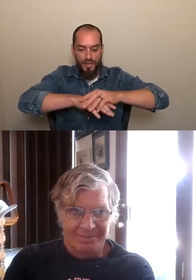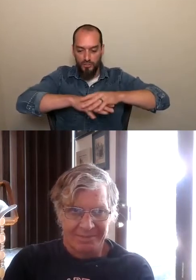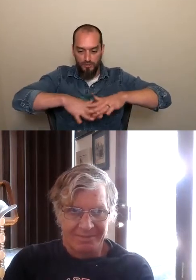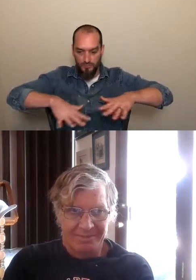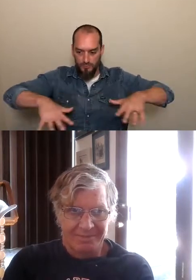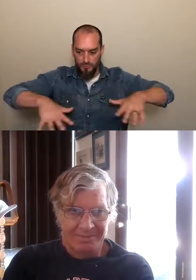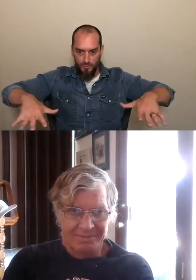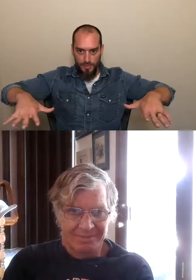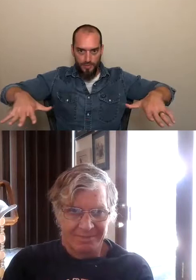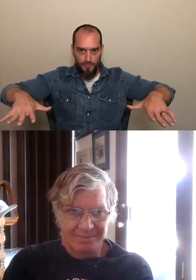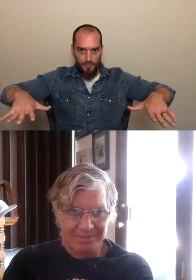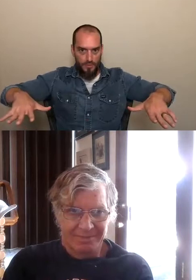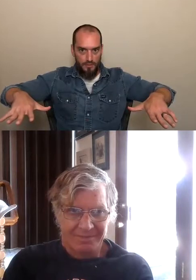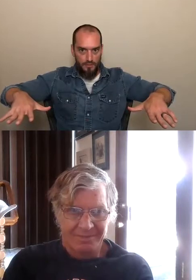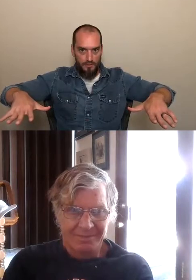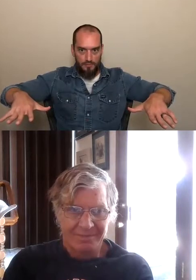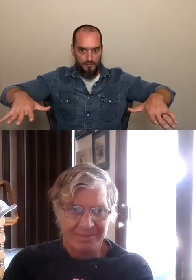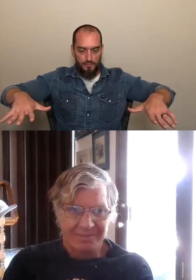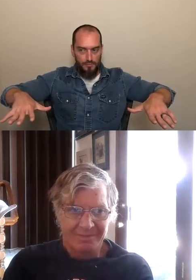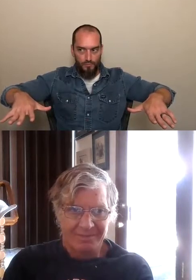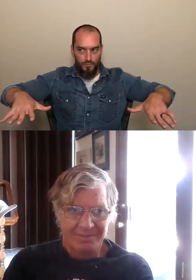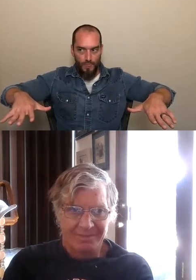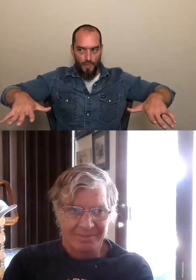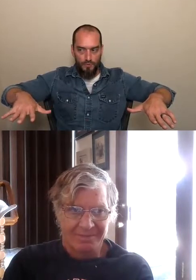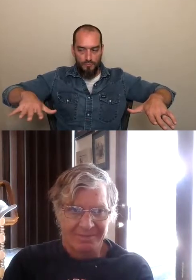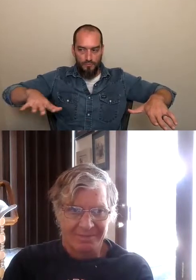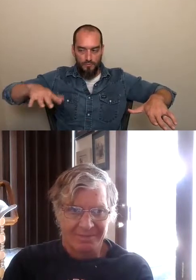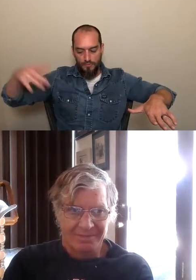thermal expansion to expand, but then